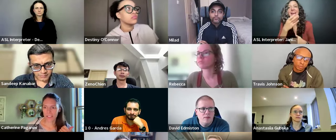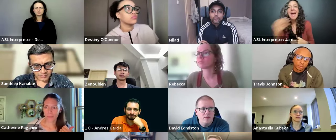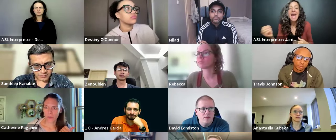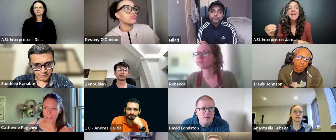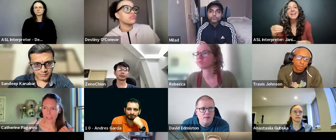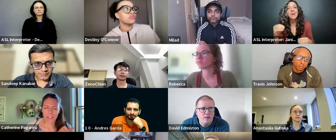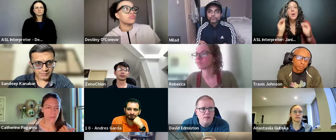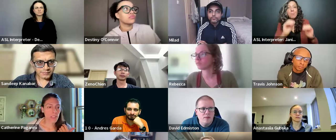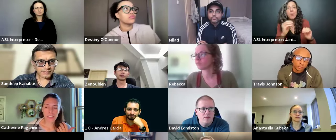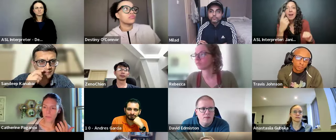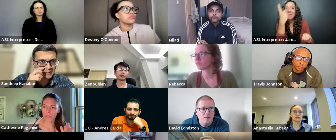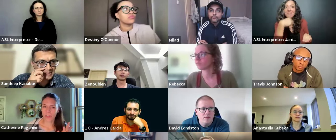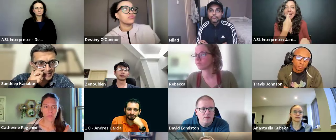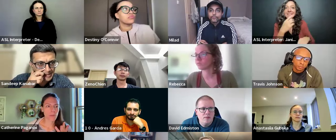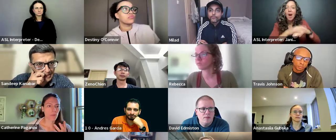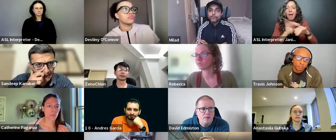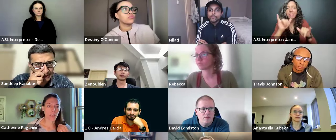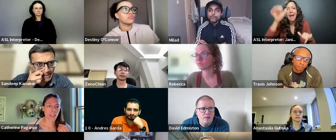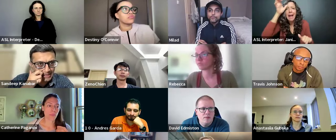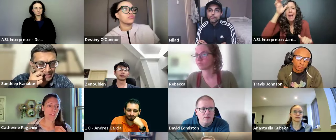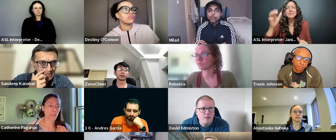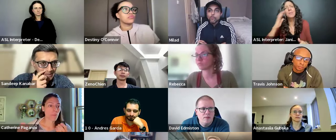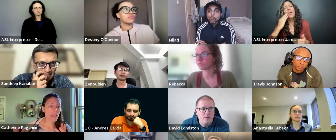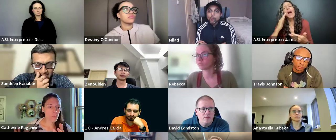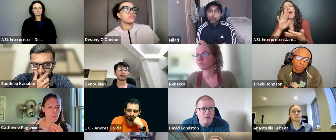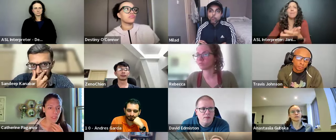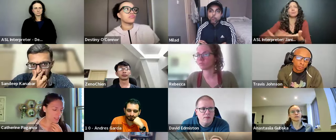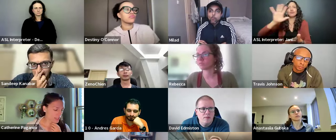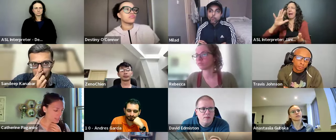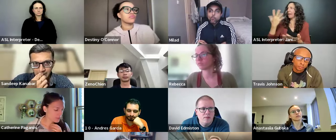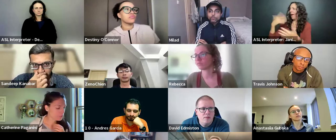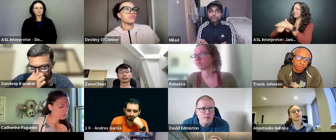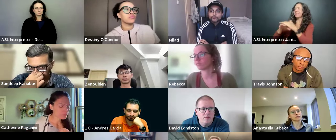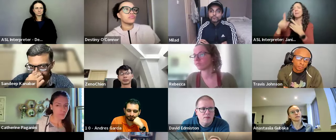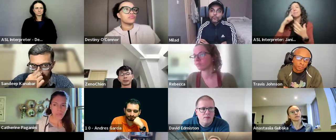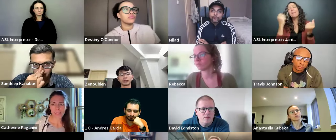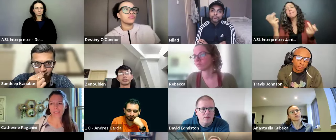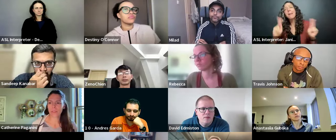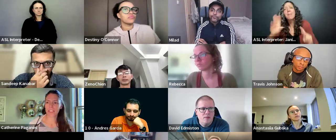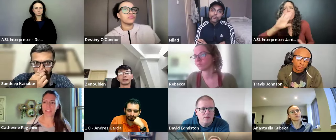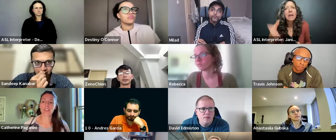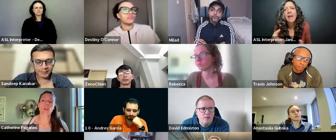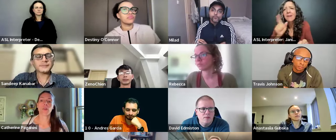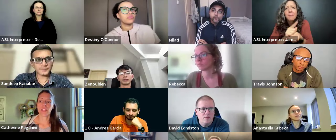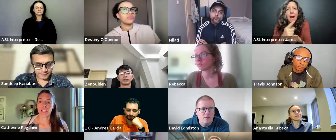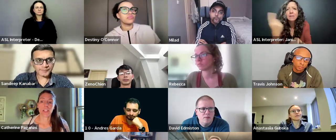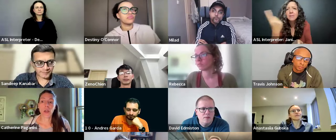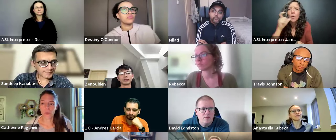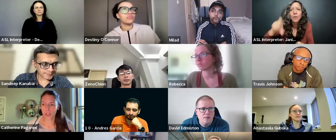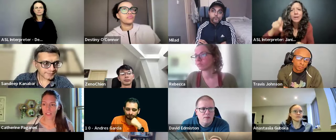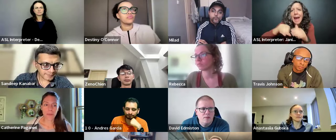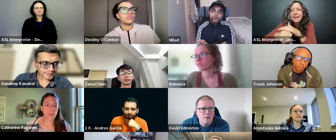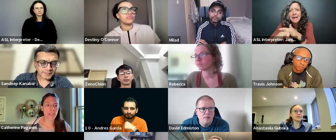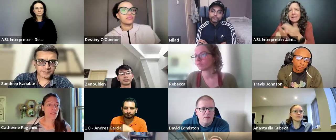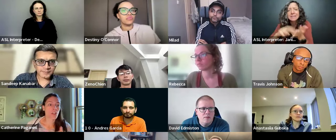abstract concept of accessibility, because a lot of people, for them, they've never met someone with accessibility needs, so they